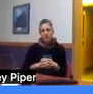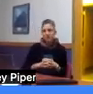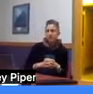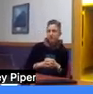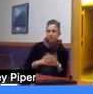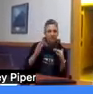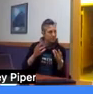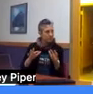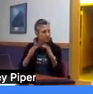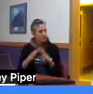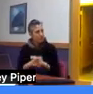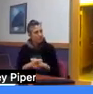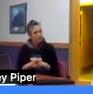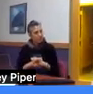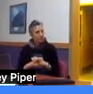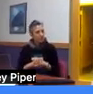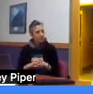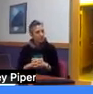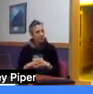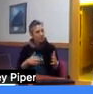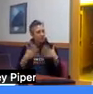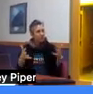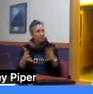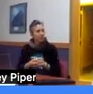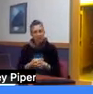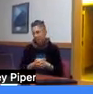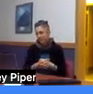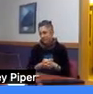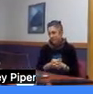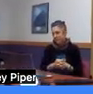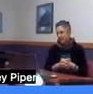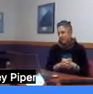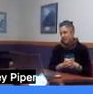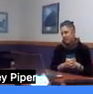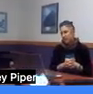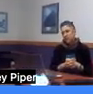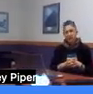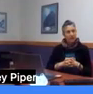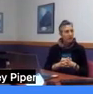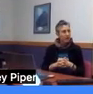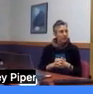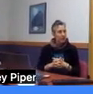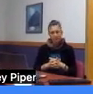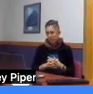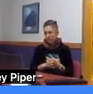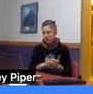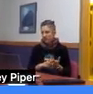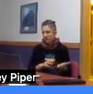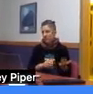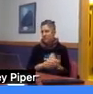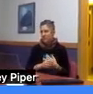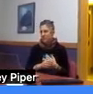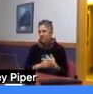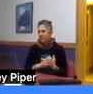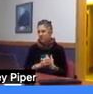people that sort of choice, you know, in the beginning of the visit. And then I like to ask patients, have